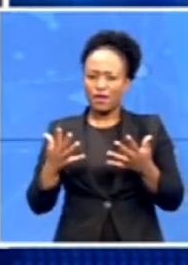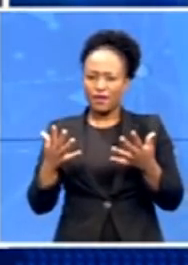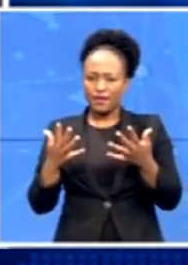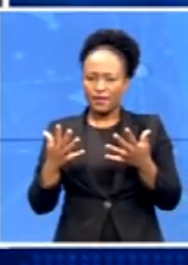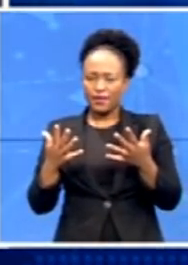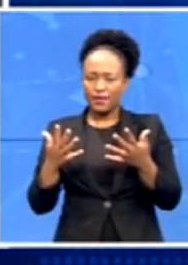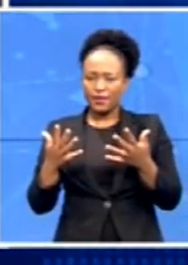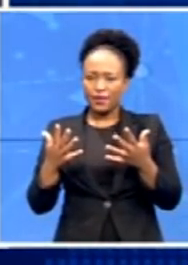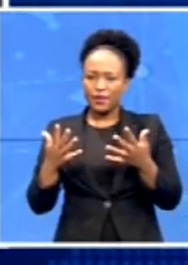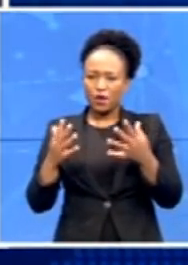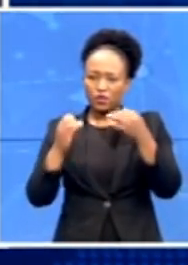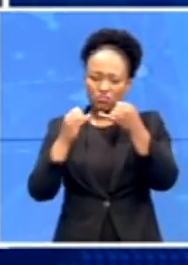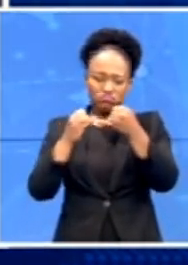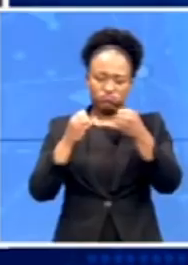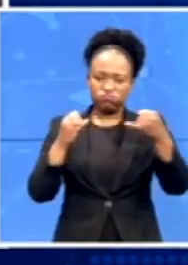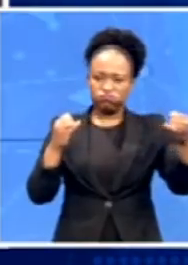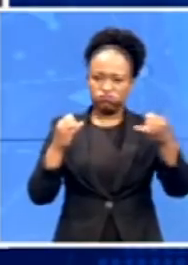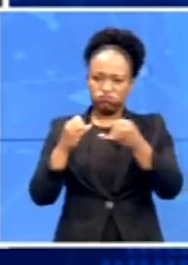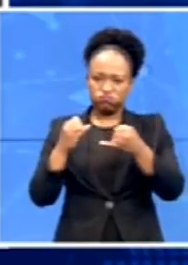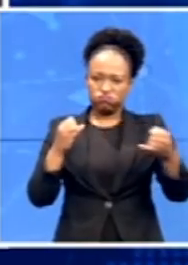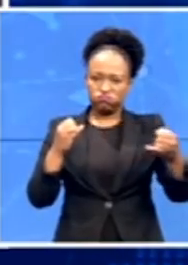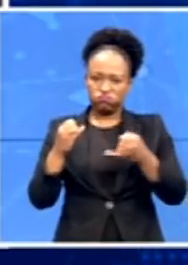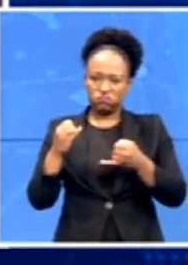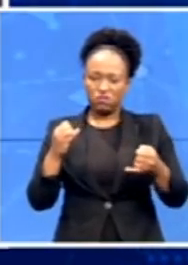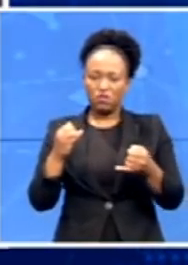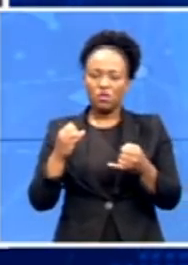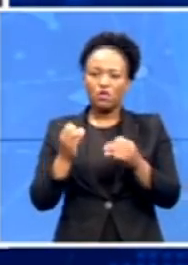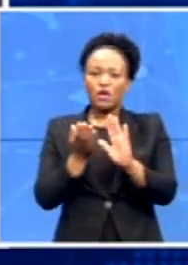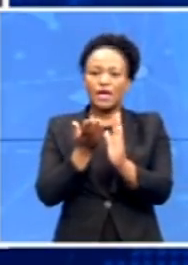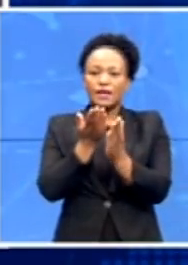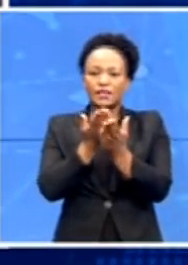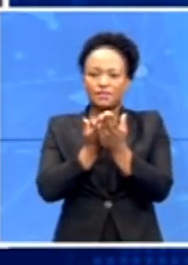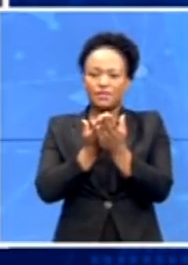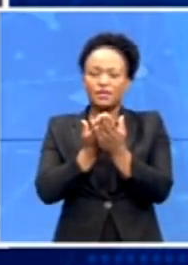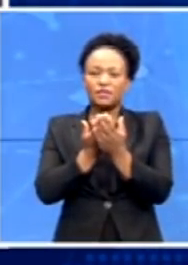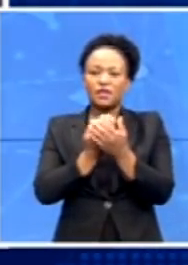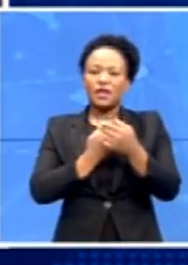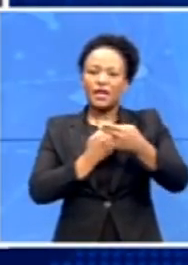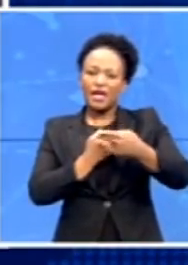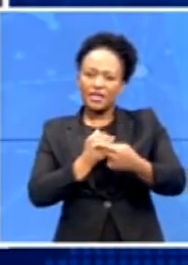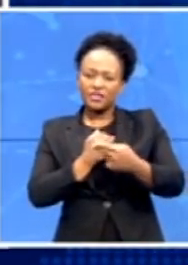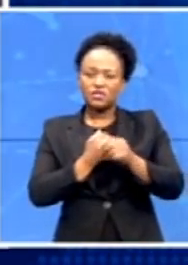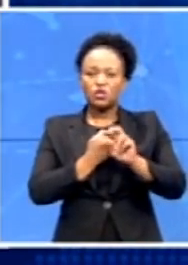exhibit H2, the pages became mixed up, because on